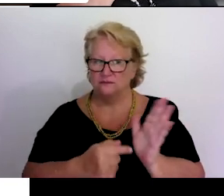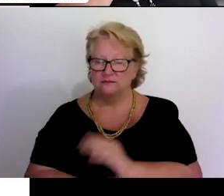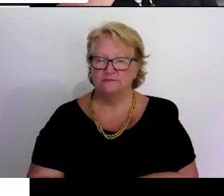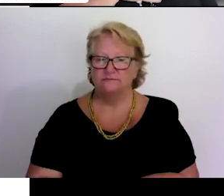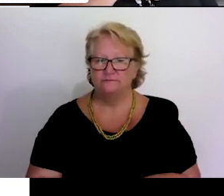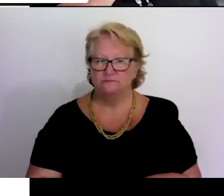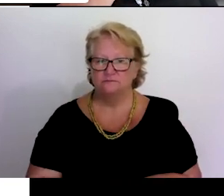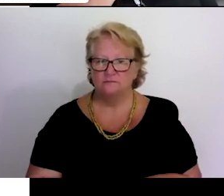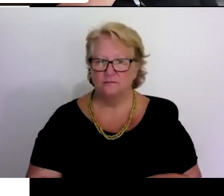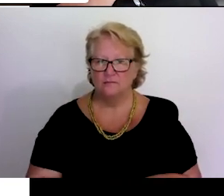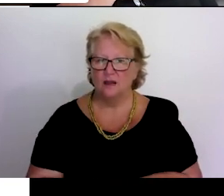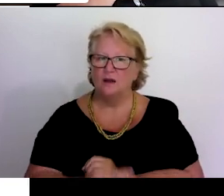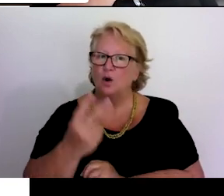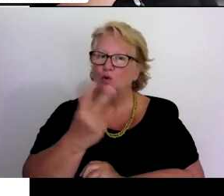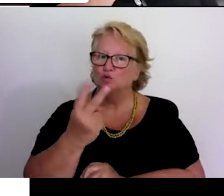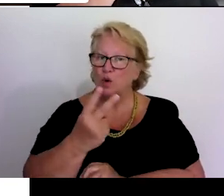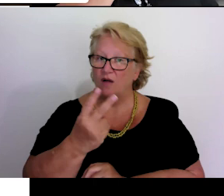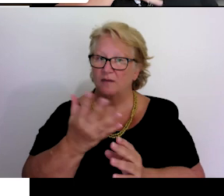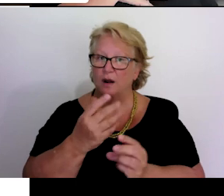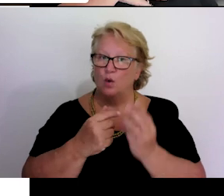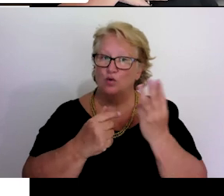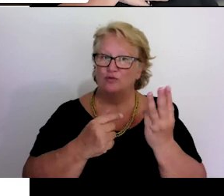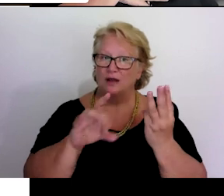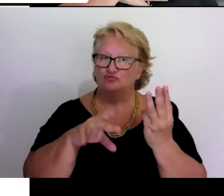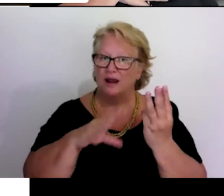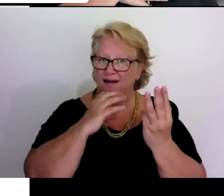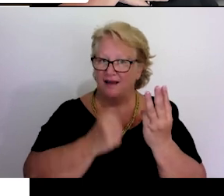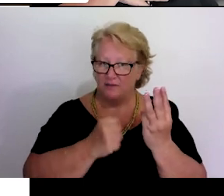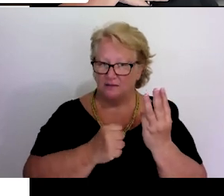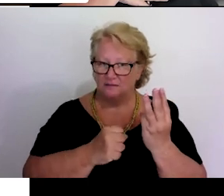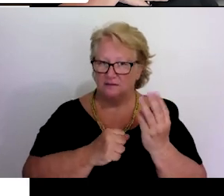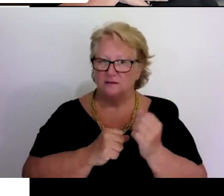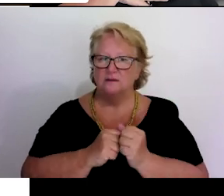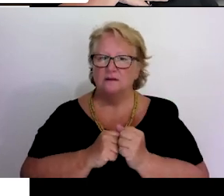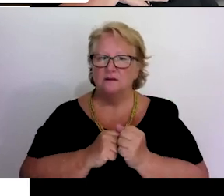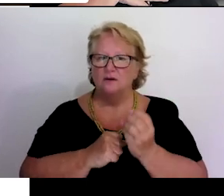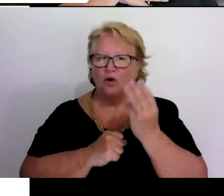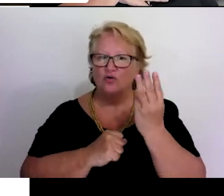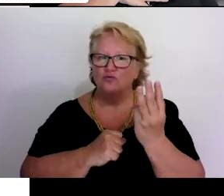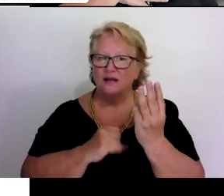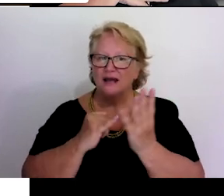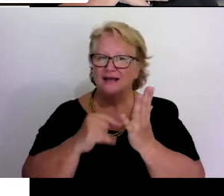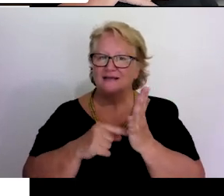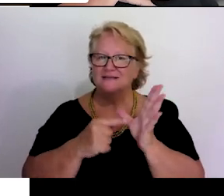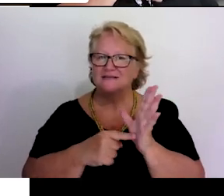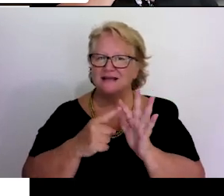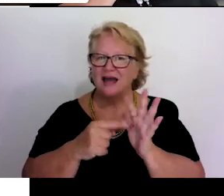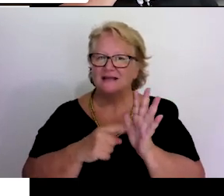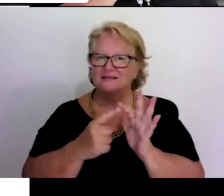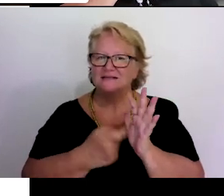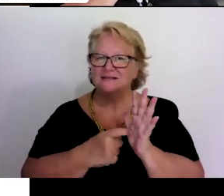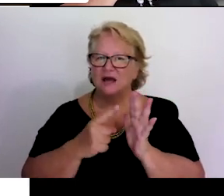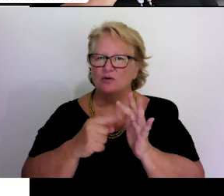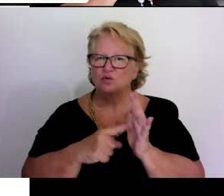those people are from the Australian government, and 3 of those people are from state and territory governments, and